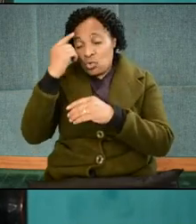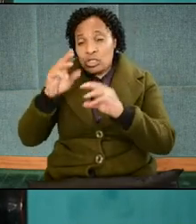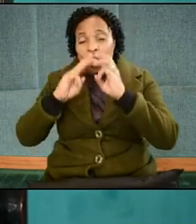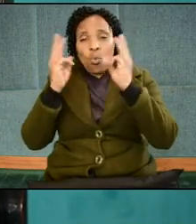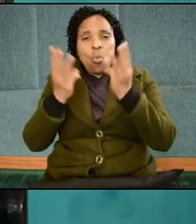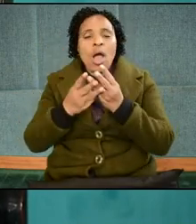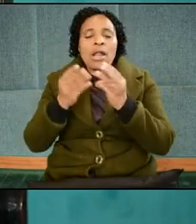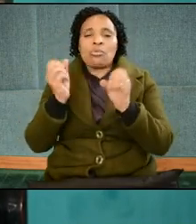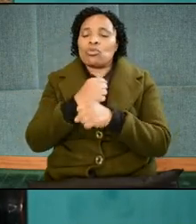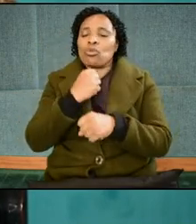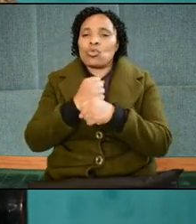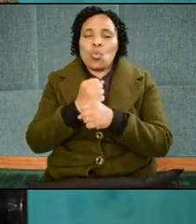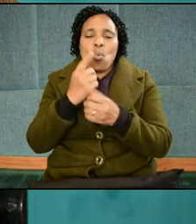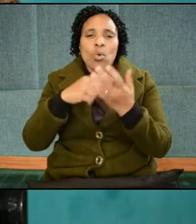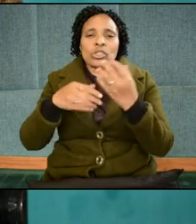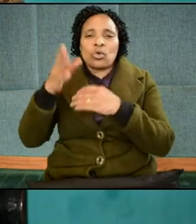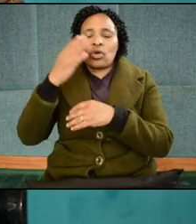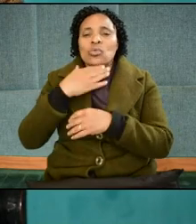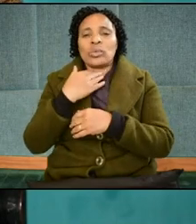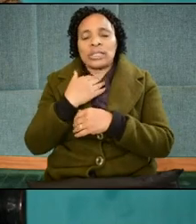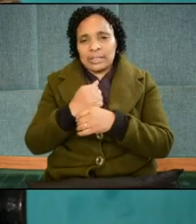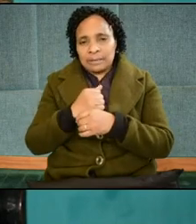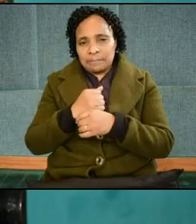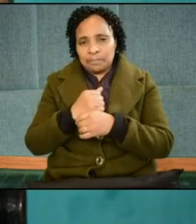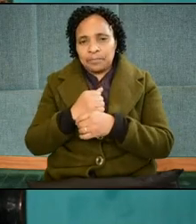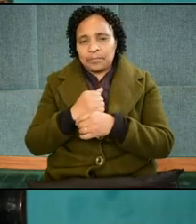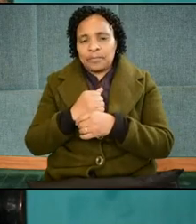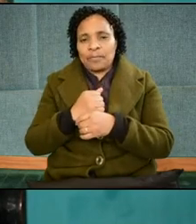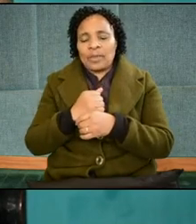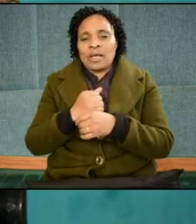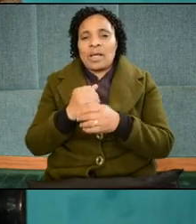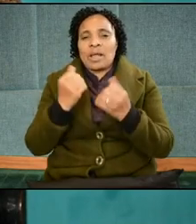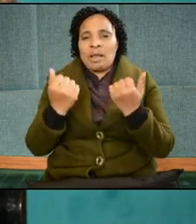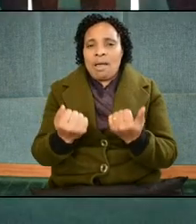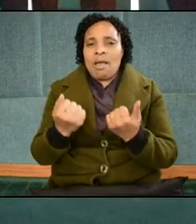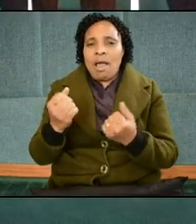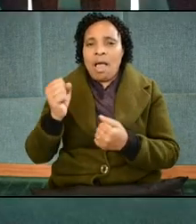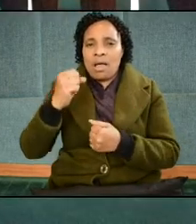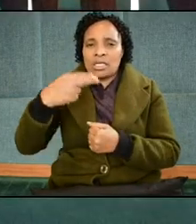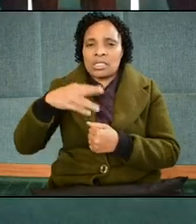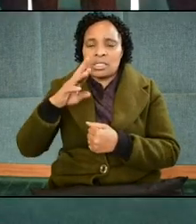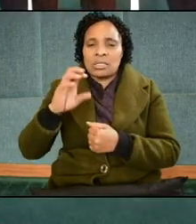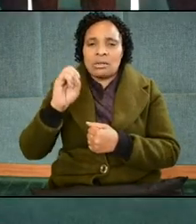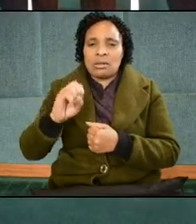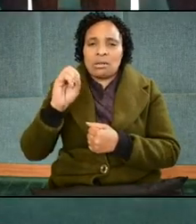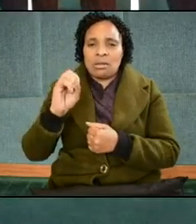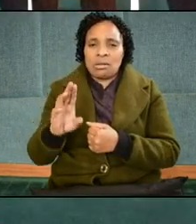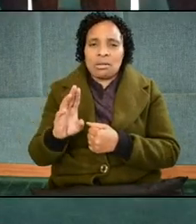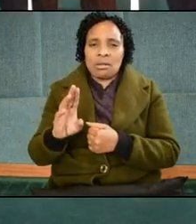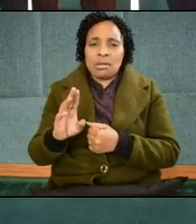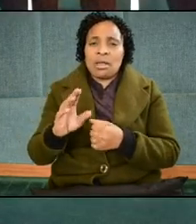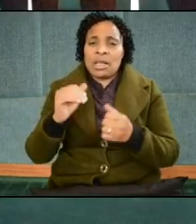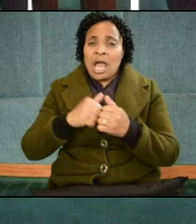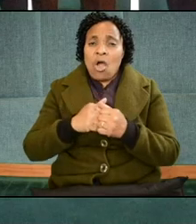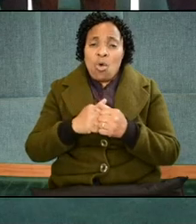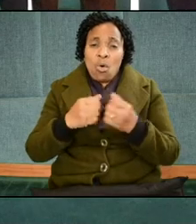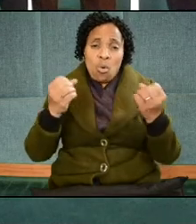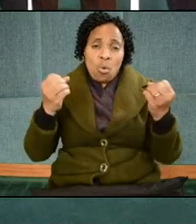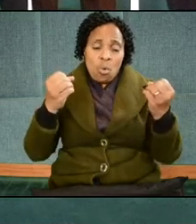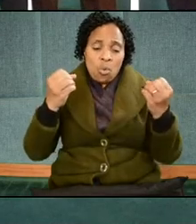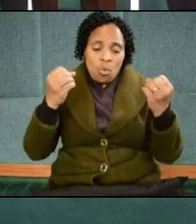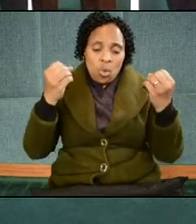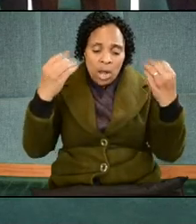wants. Okay, let us move on. Ashley, the flashlight. The flashlight, and I will